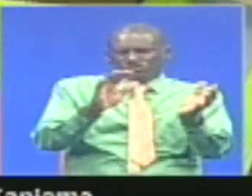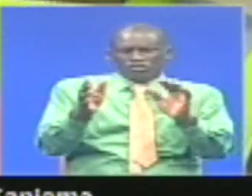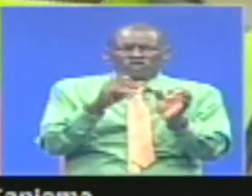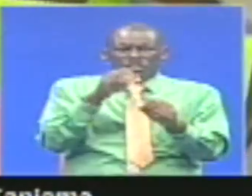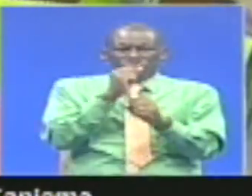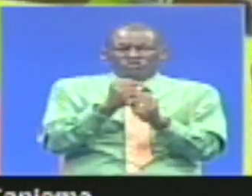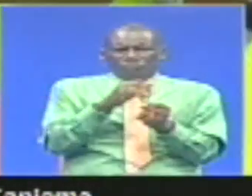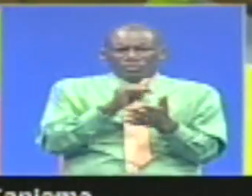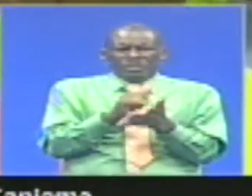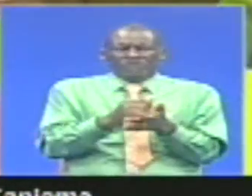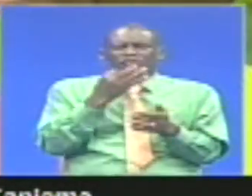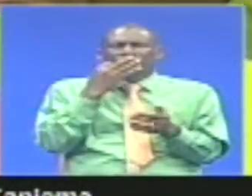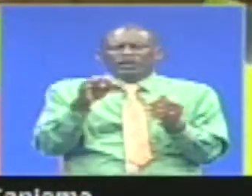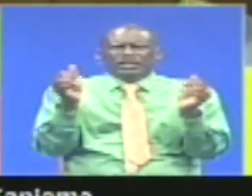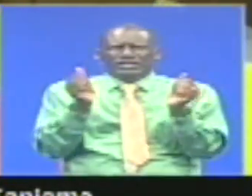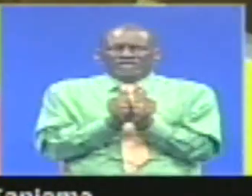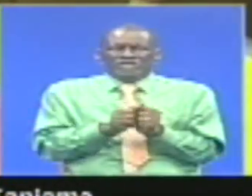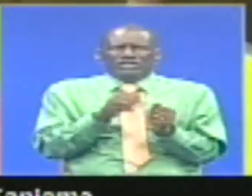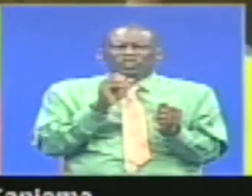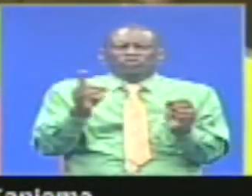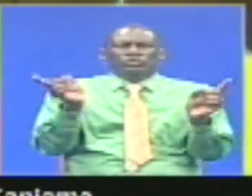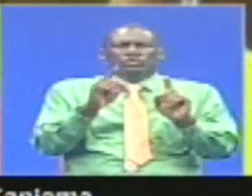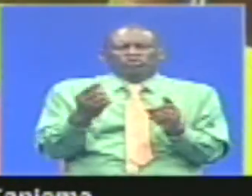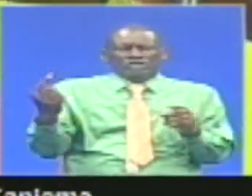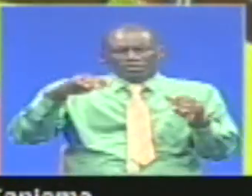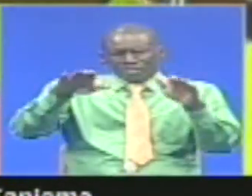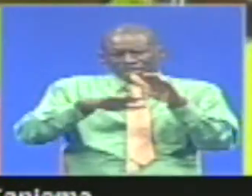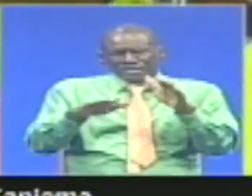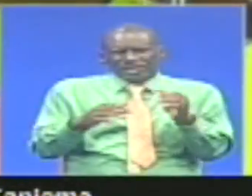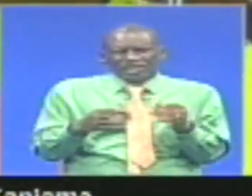that, 310, it should not come below